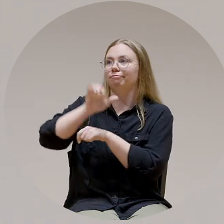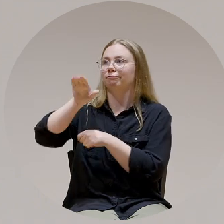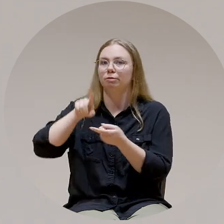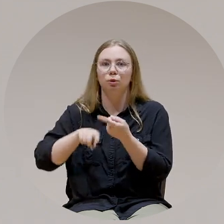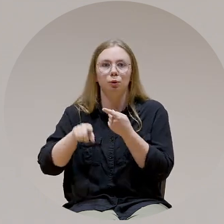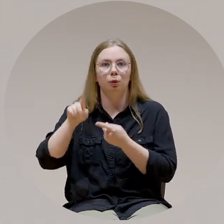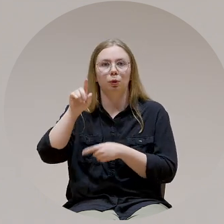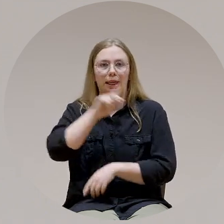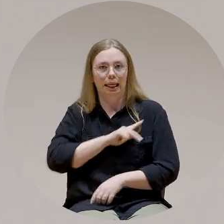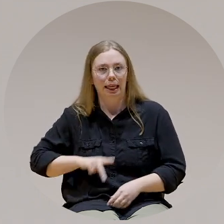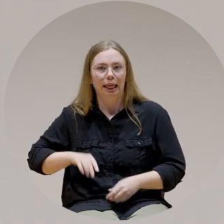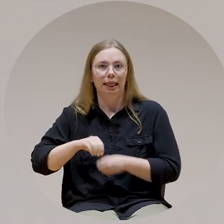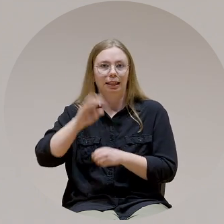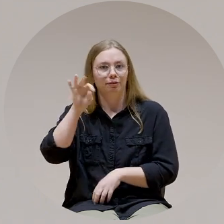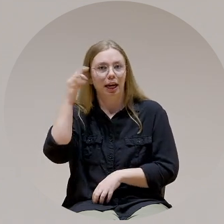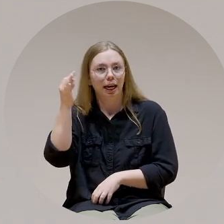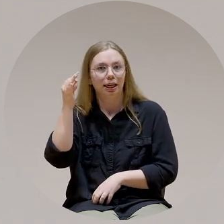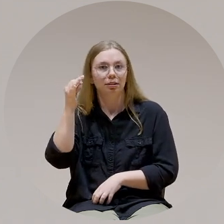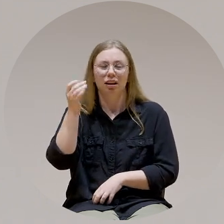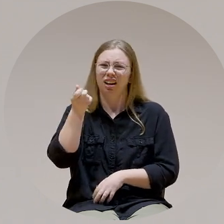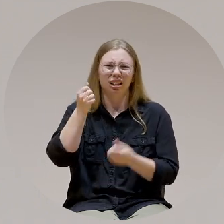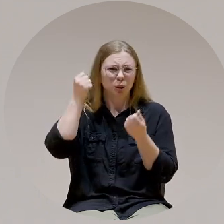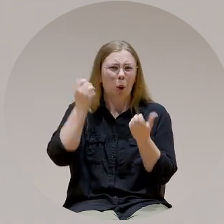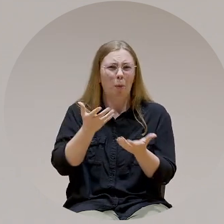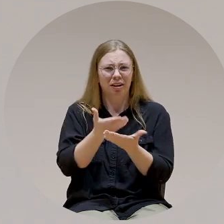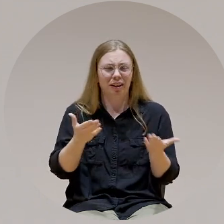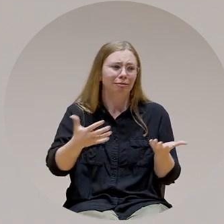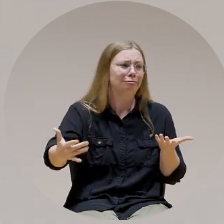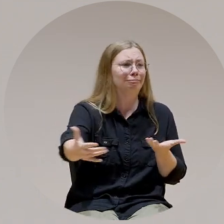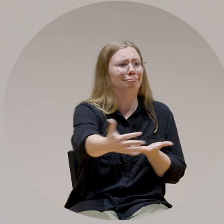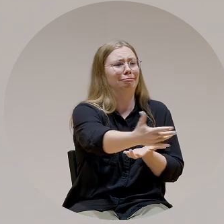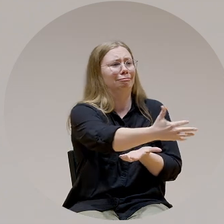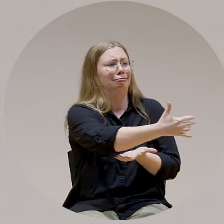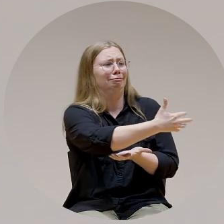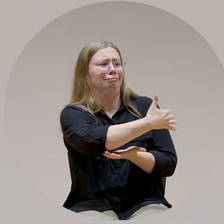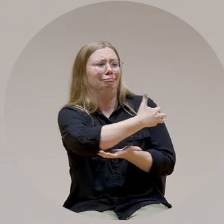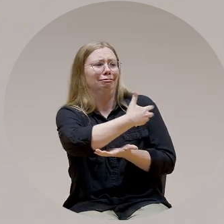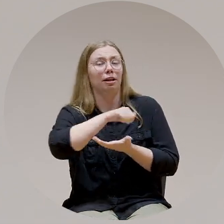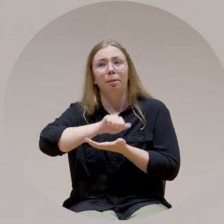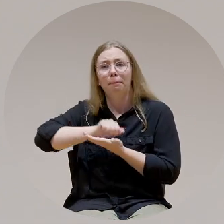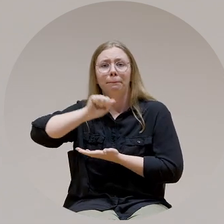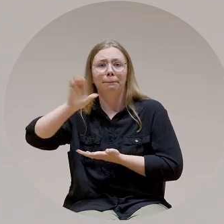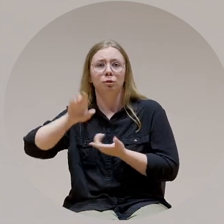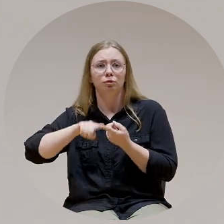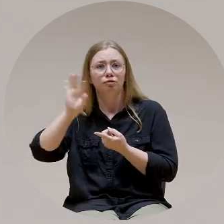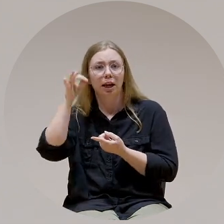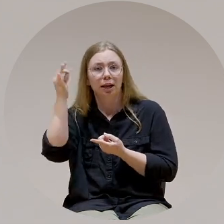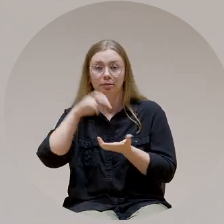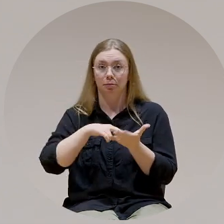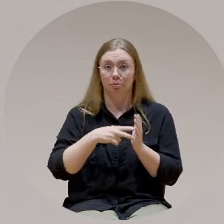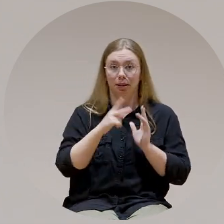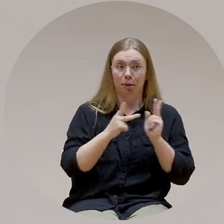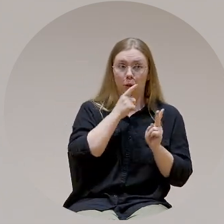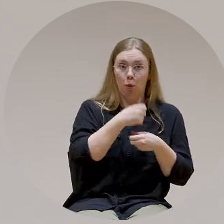kings in France at such large rates, such serious exportation of these goods, that really quickly the people